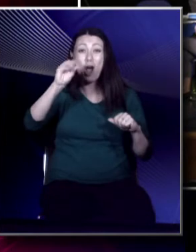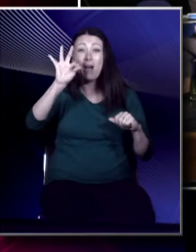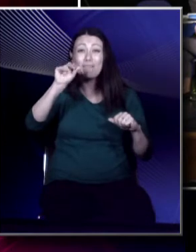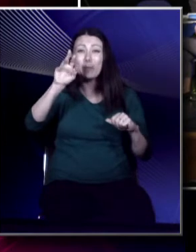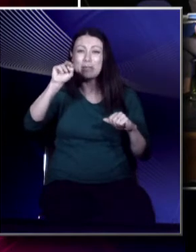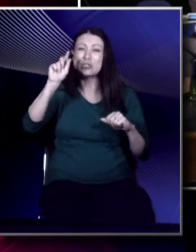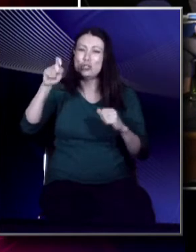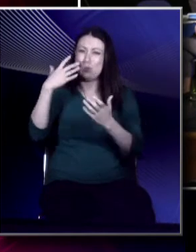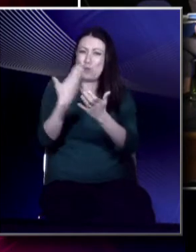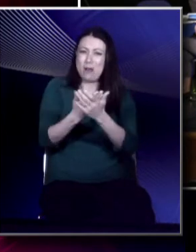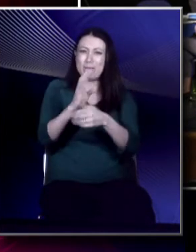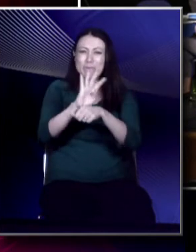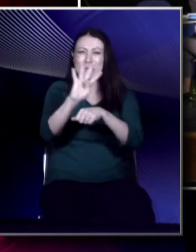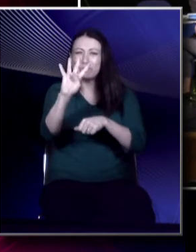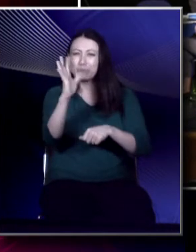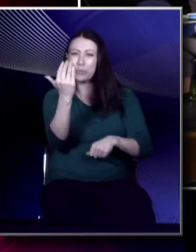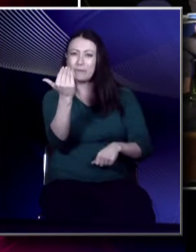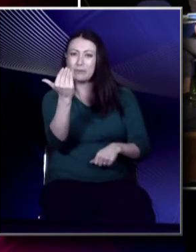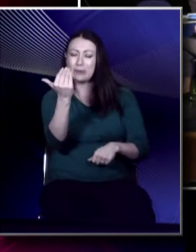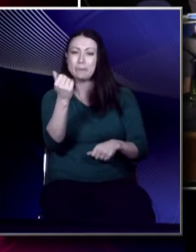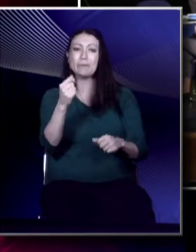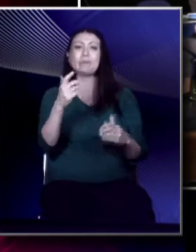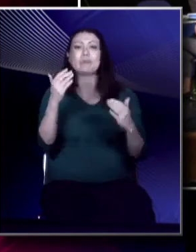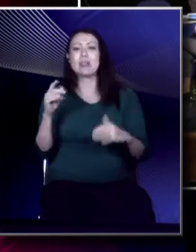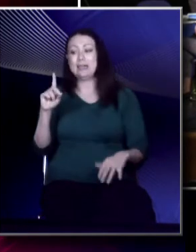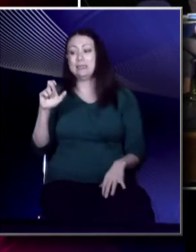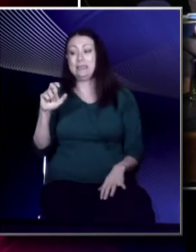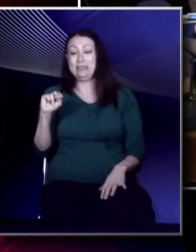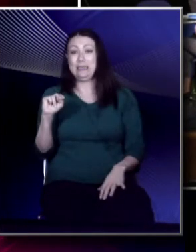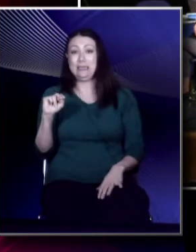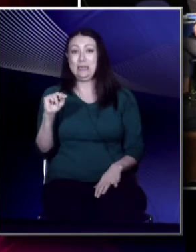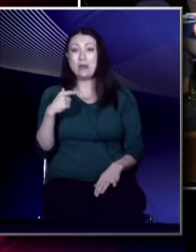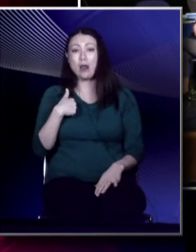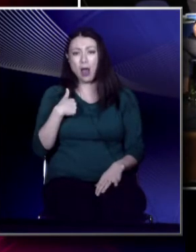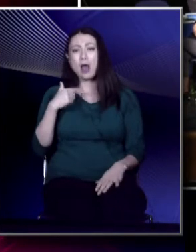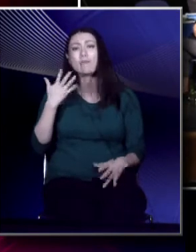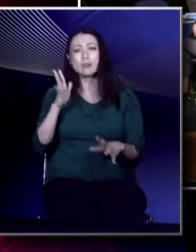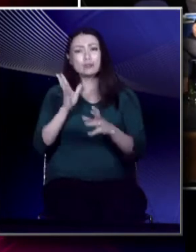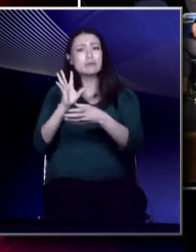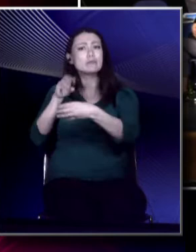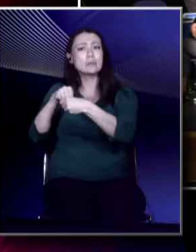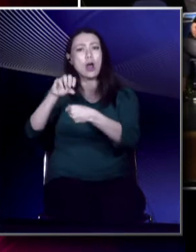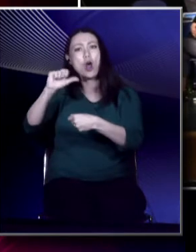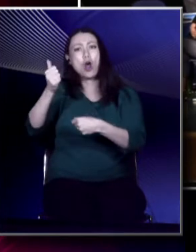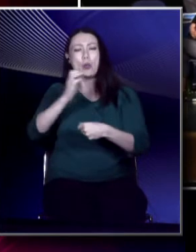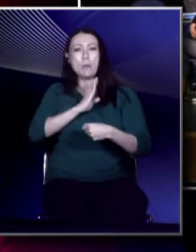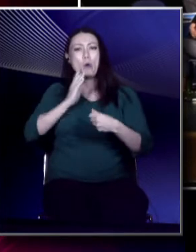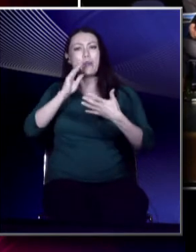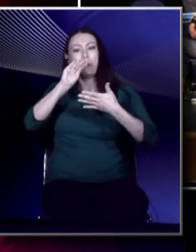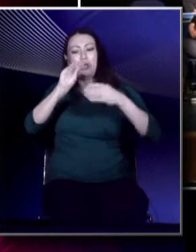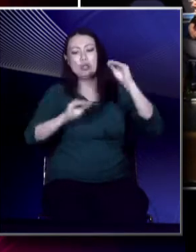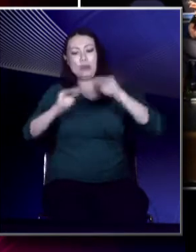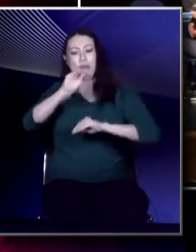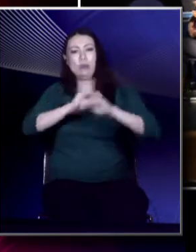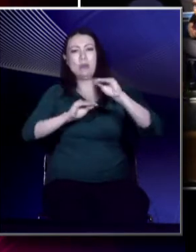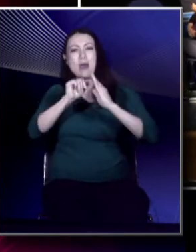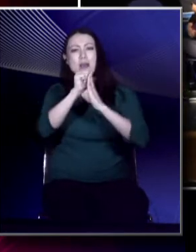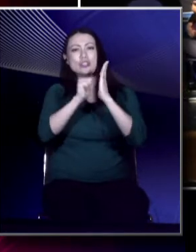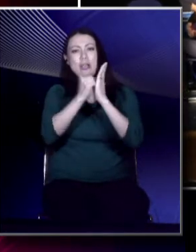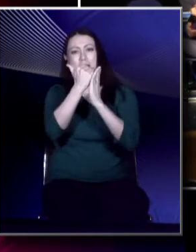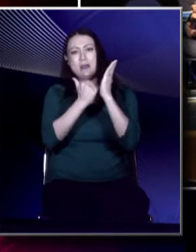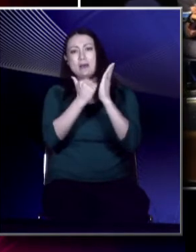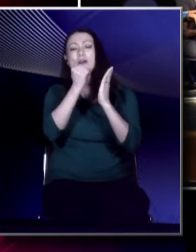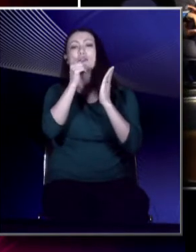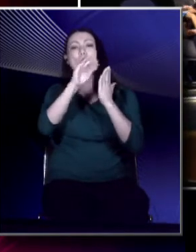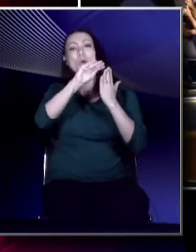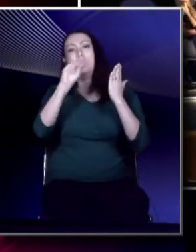4:15. Okay. Here's what I'm going to do, and I don't know procedurally, but I've been on other boards where we've been able to move agenda items up and down just based on that. So we'll